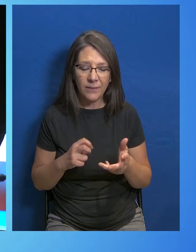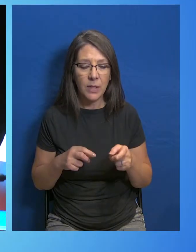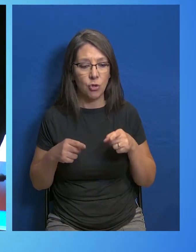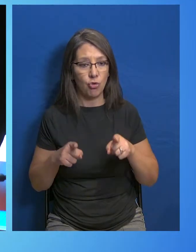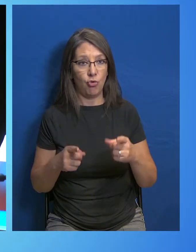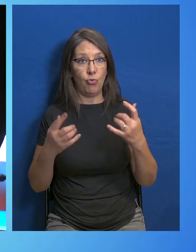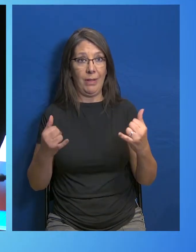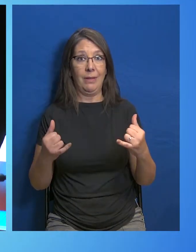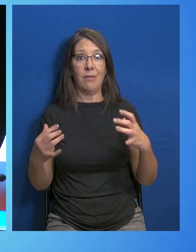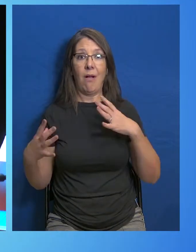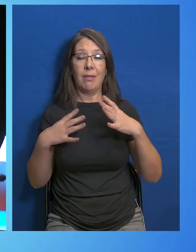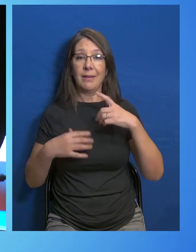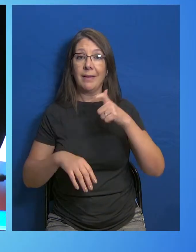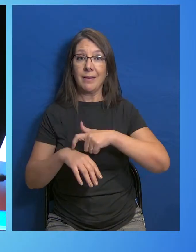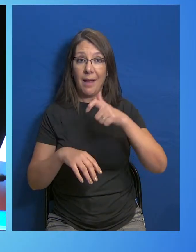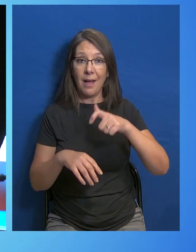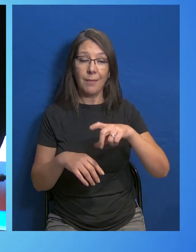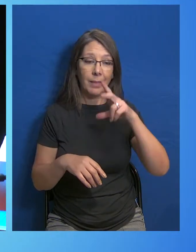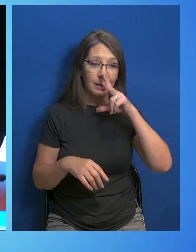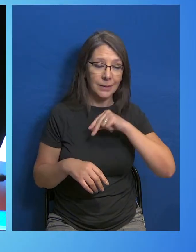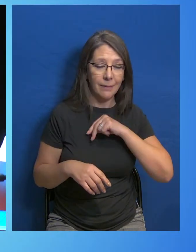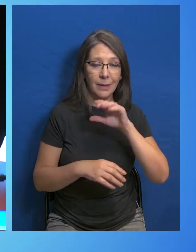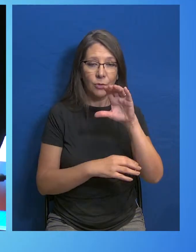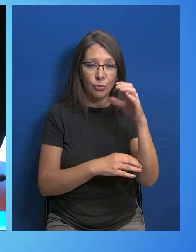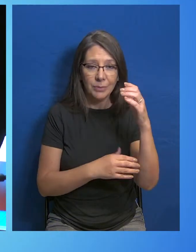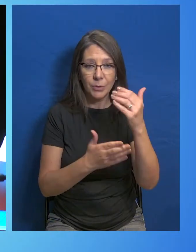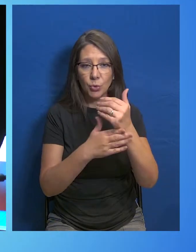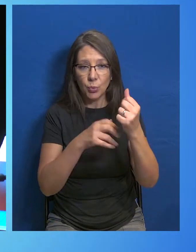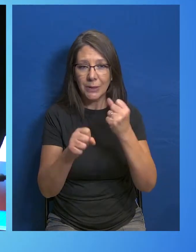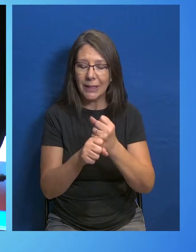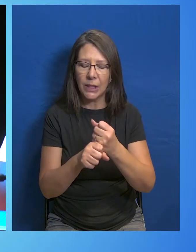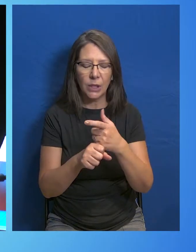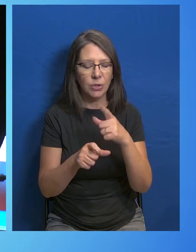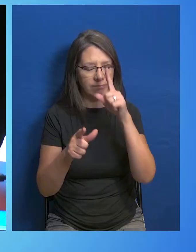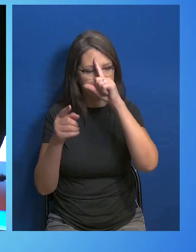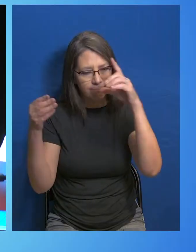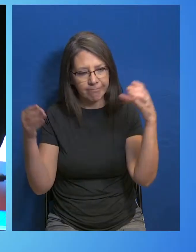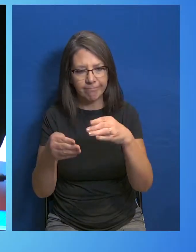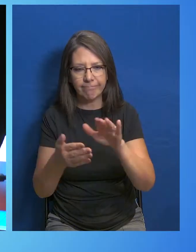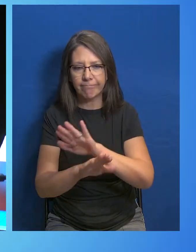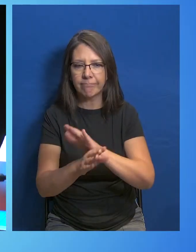holiday seasons, we continue to keep our family and friends in the forefront.